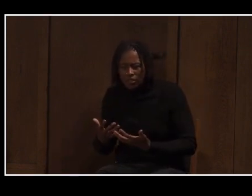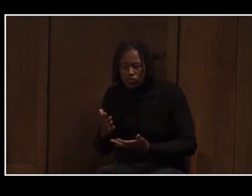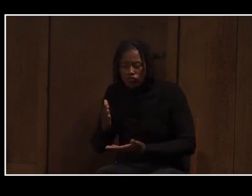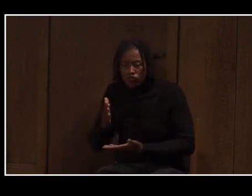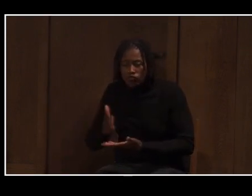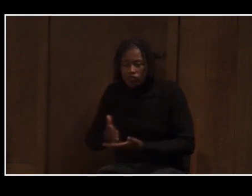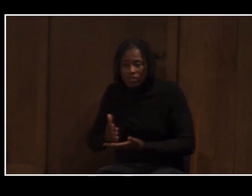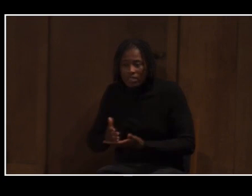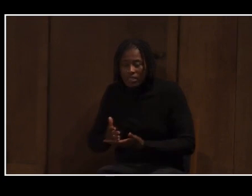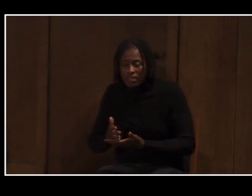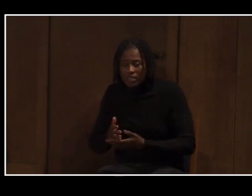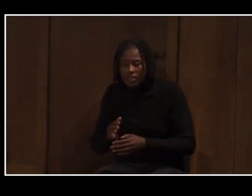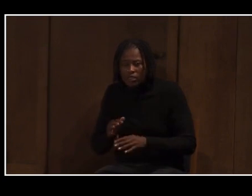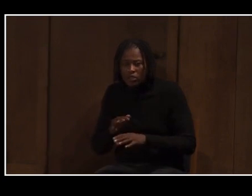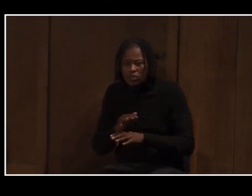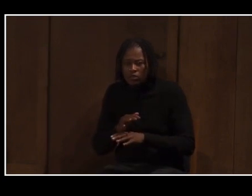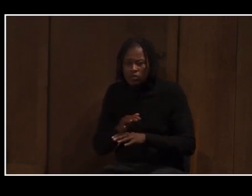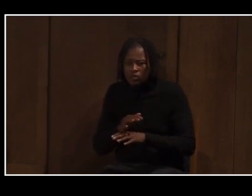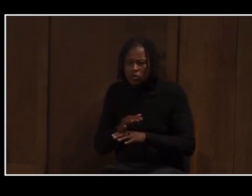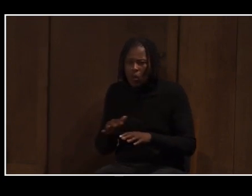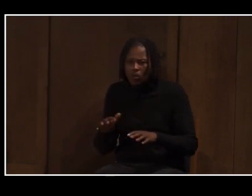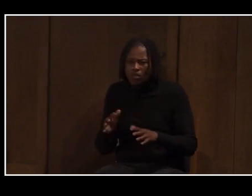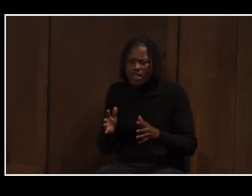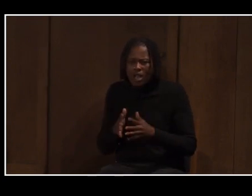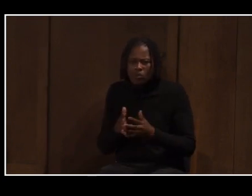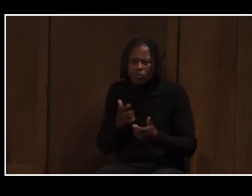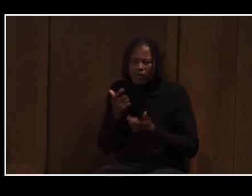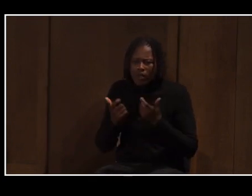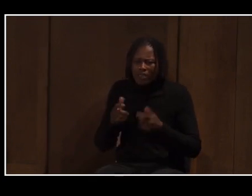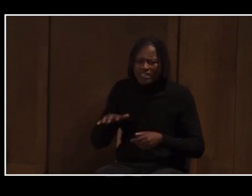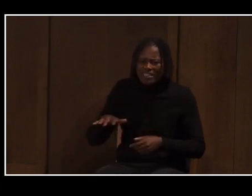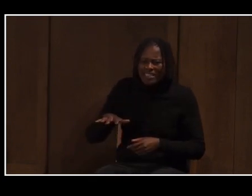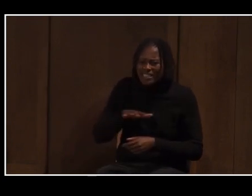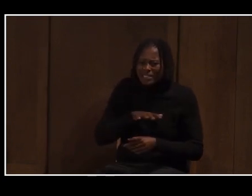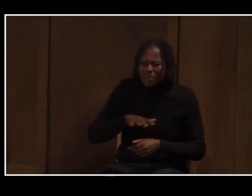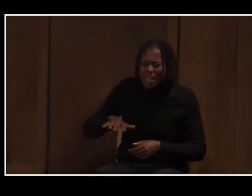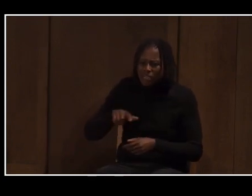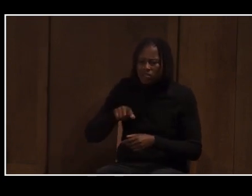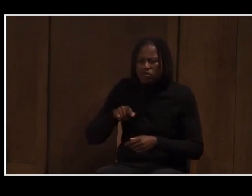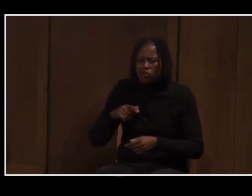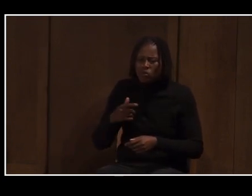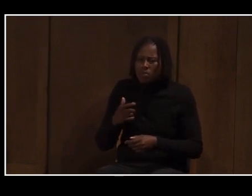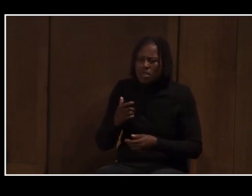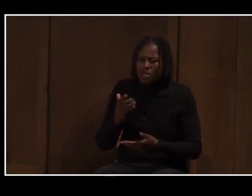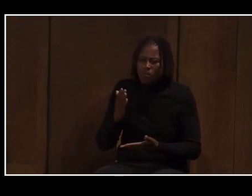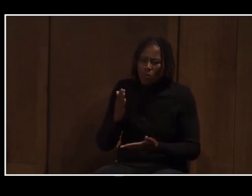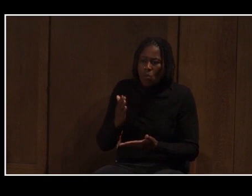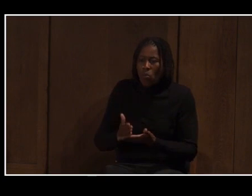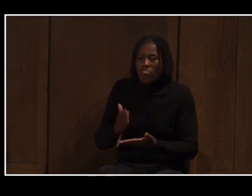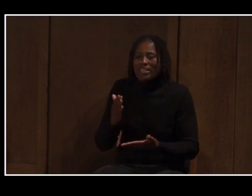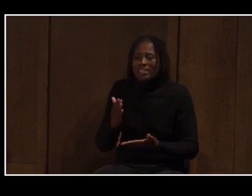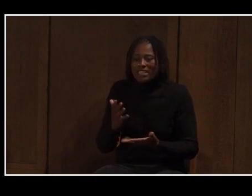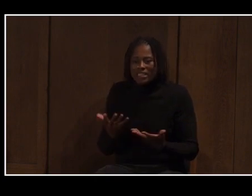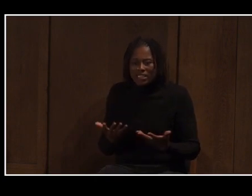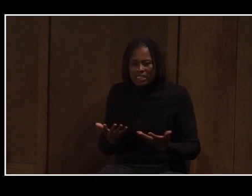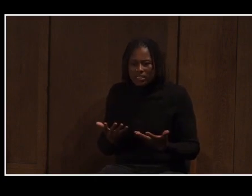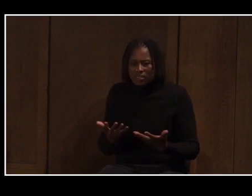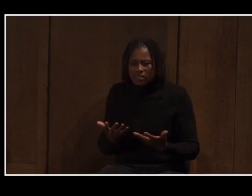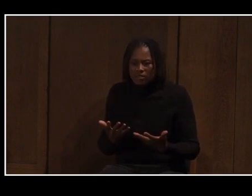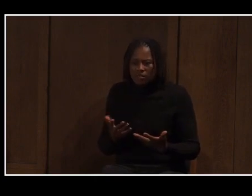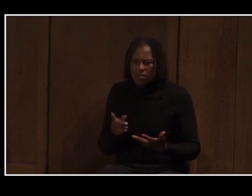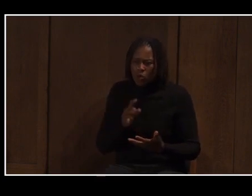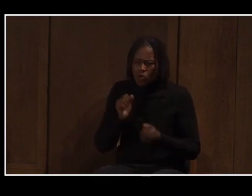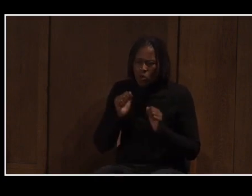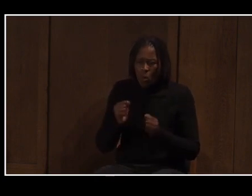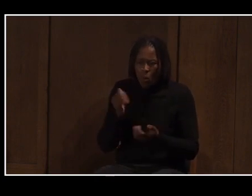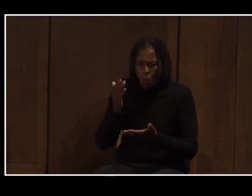like how to find that space of like an authentic thing, because that's what you have inside you. No one